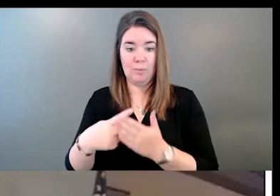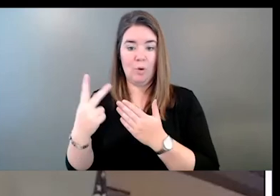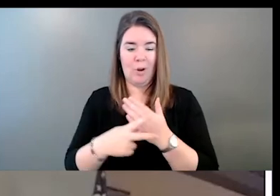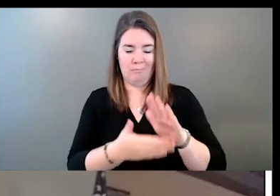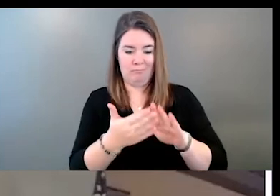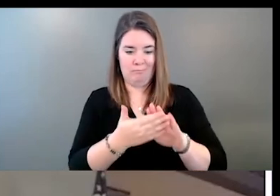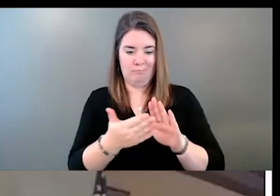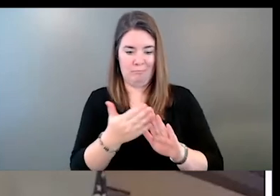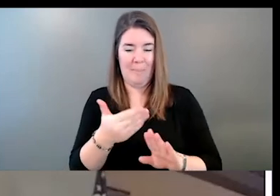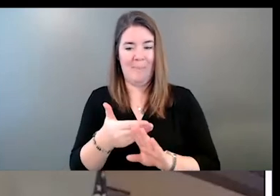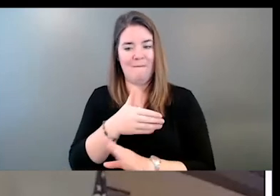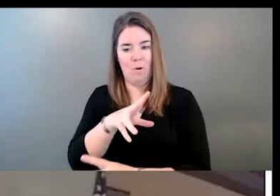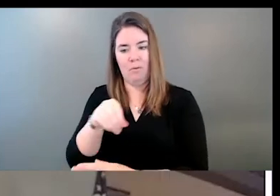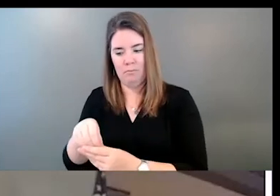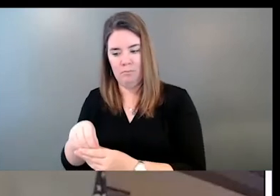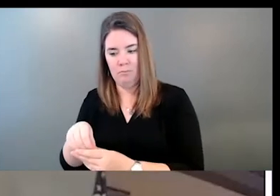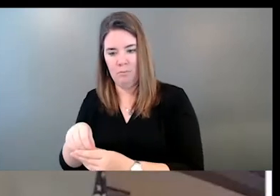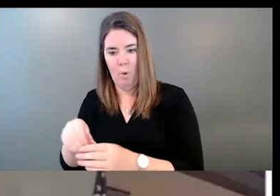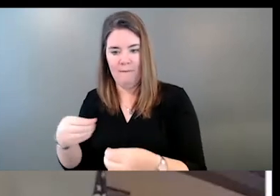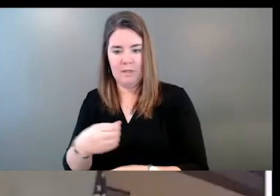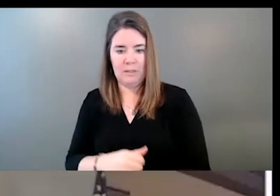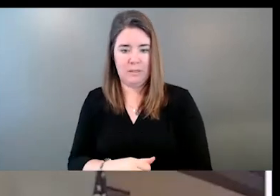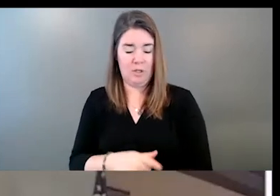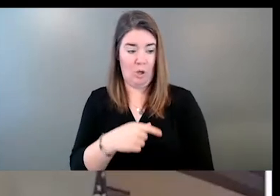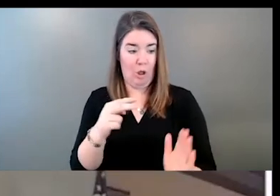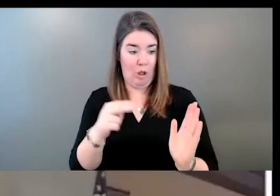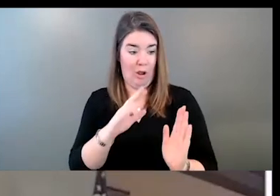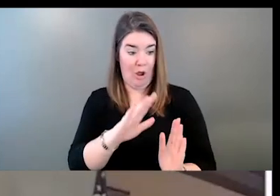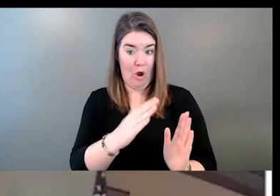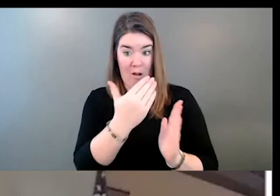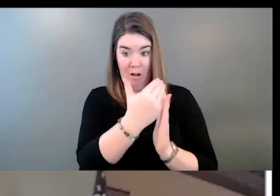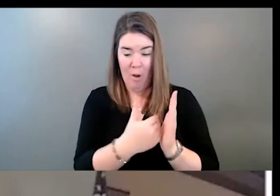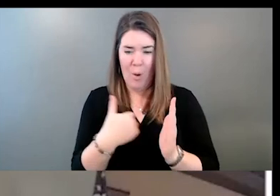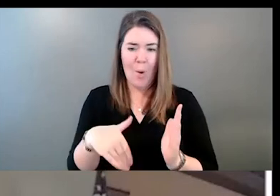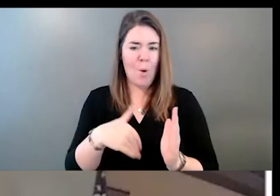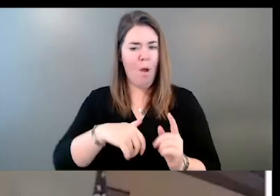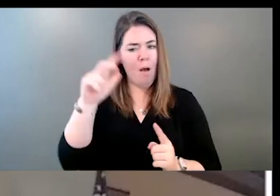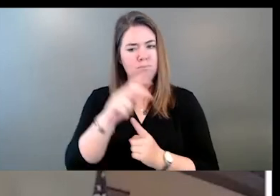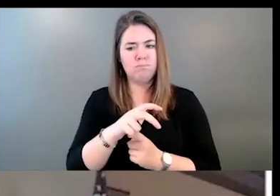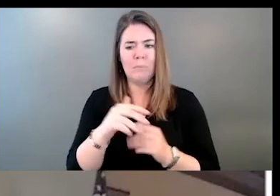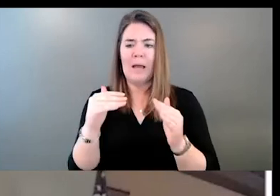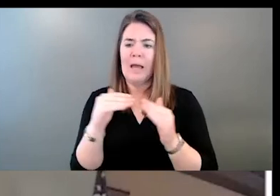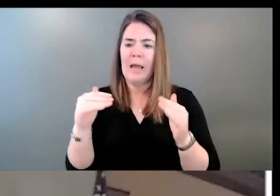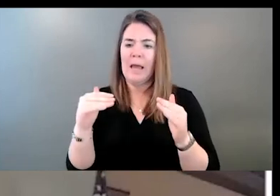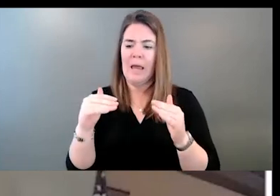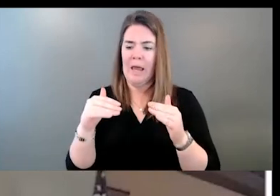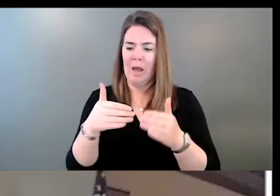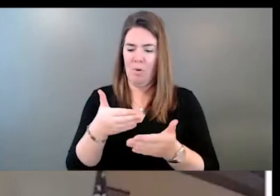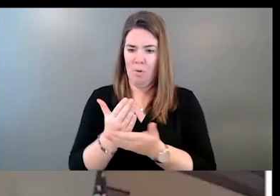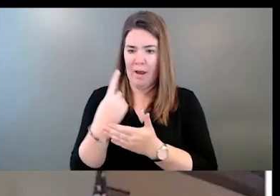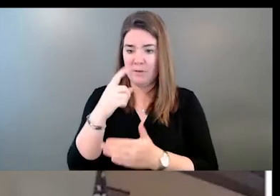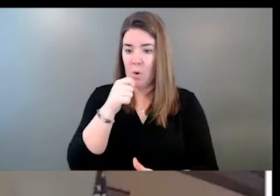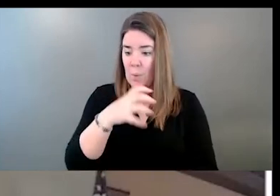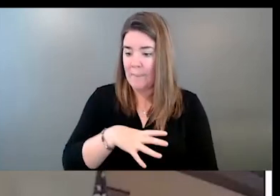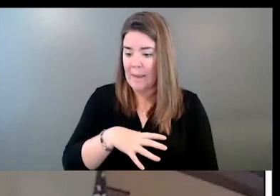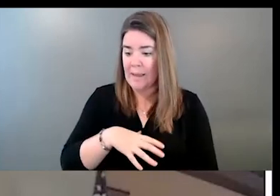look at her legislative record shows that she's been a champion for equal rights for women, for the LGBTQ community, for